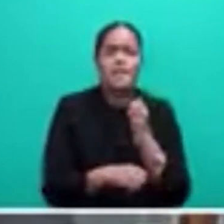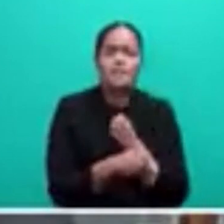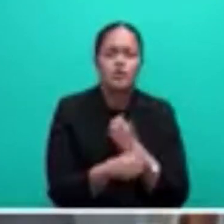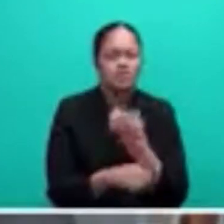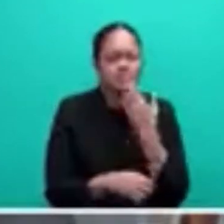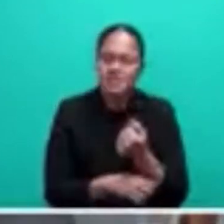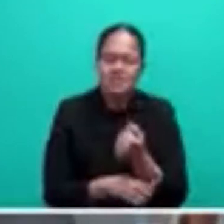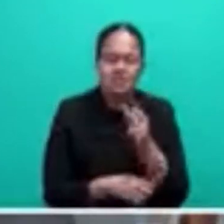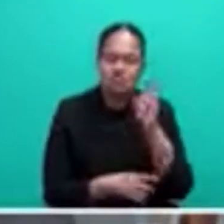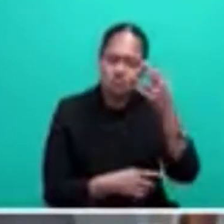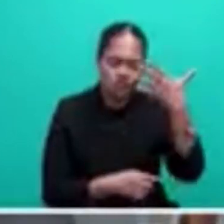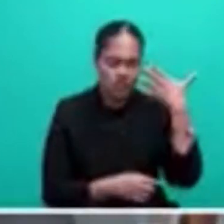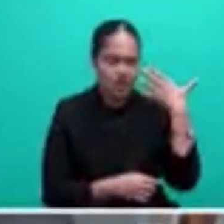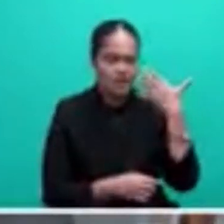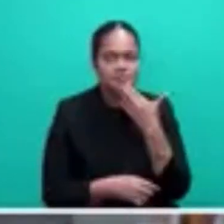there, please.